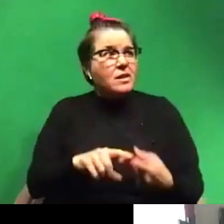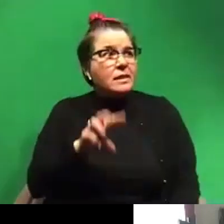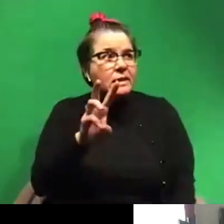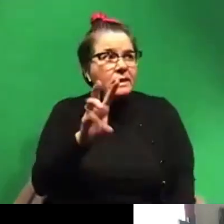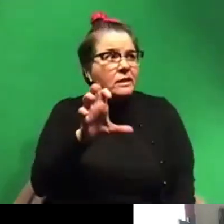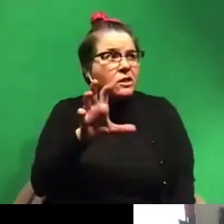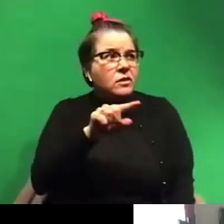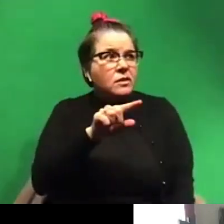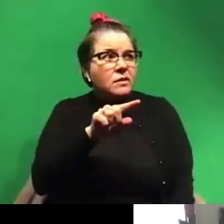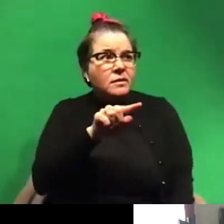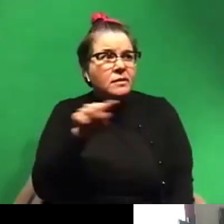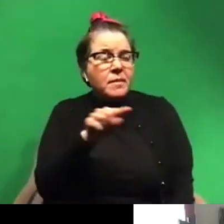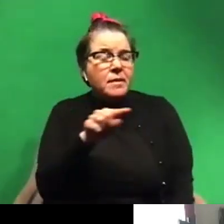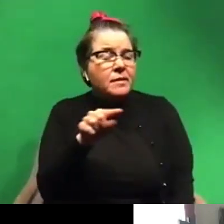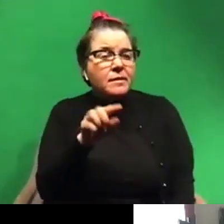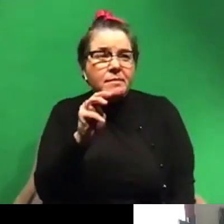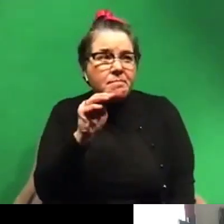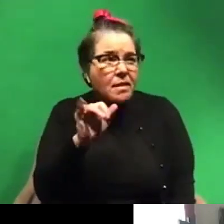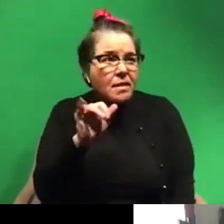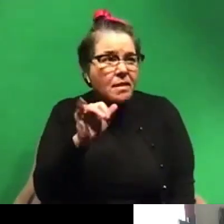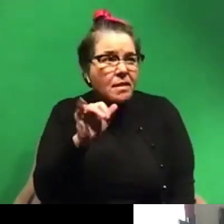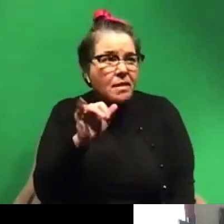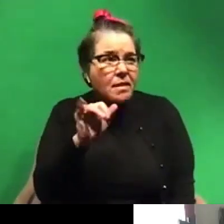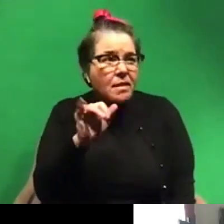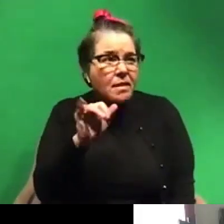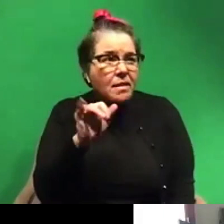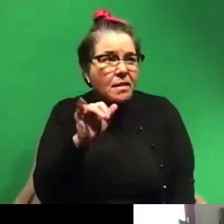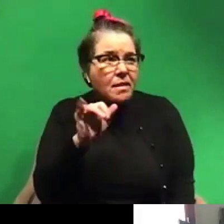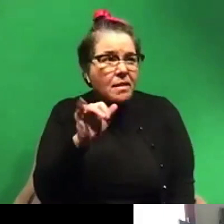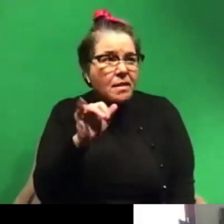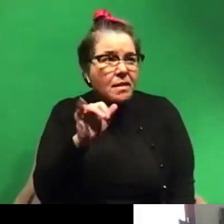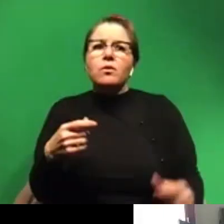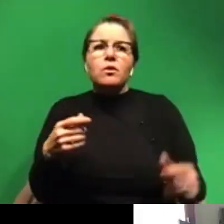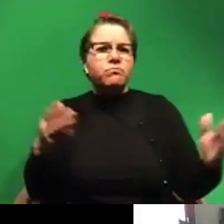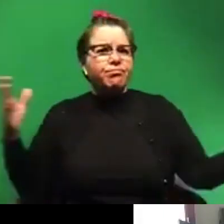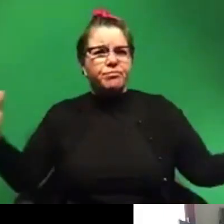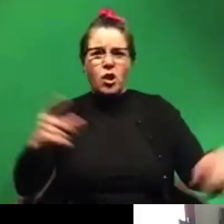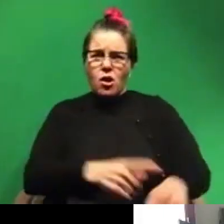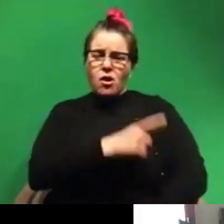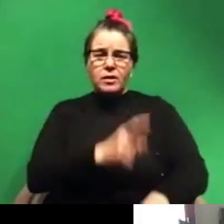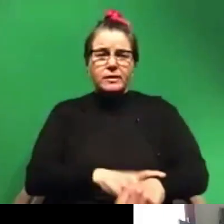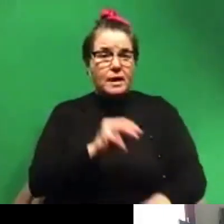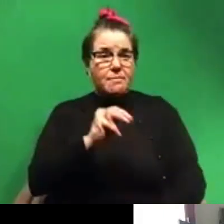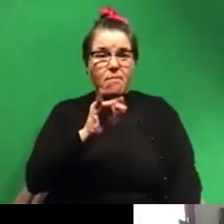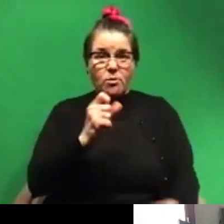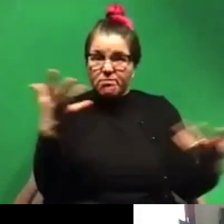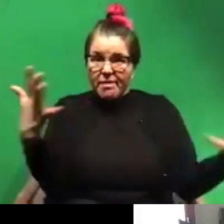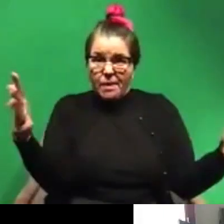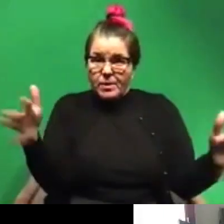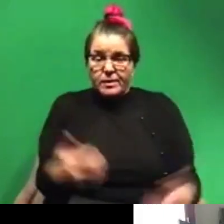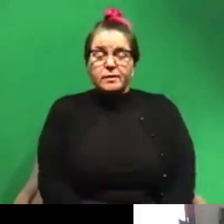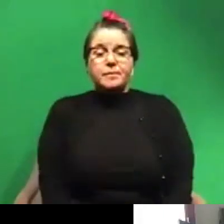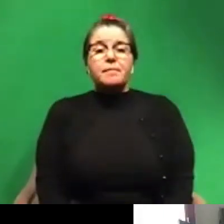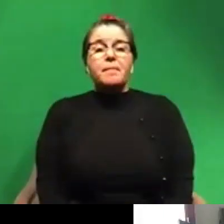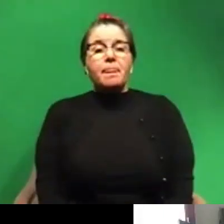something million years ago. So there was a huge amount of time where it was microbes was it. That's all we had. So yeah, microbes